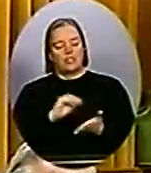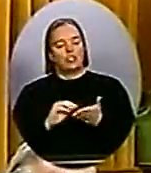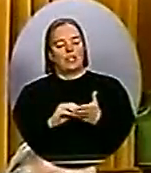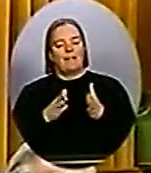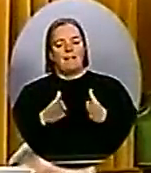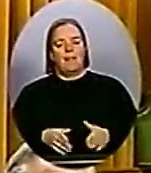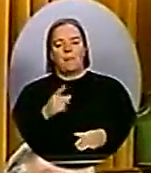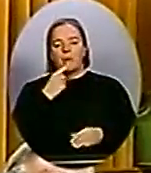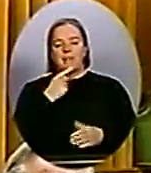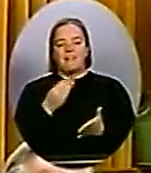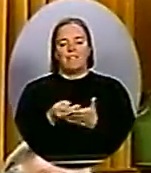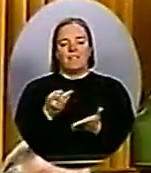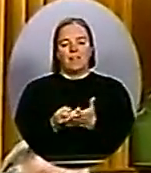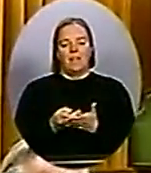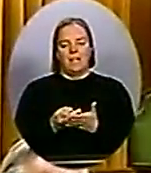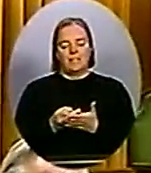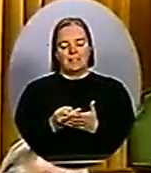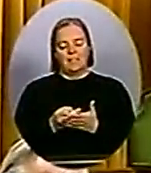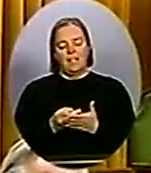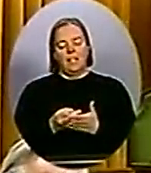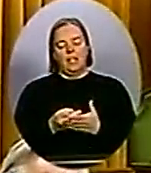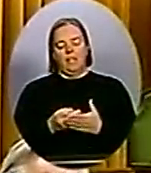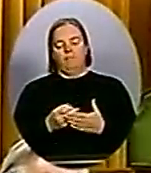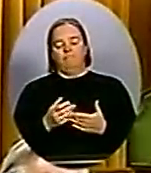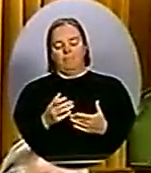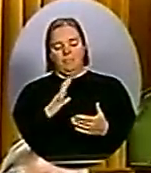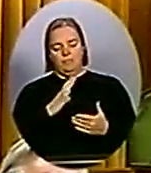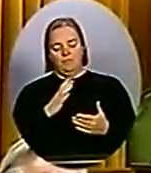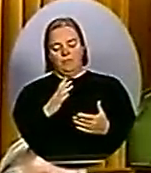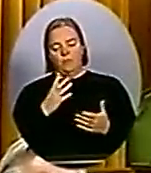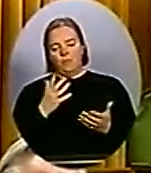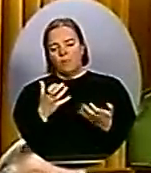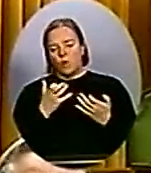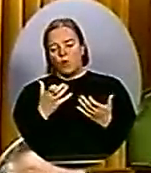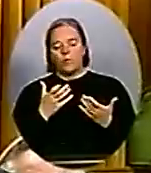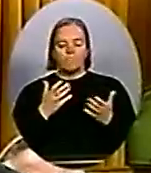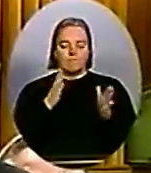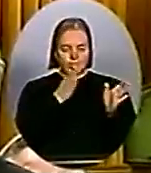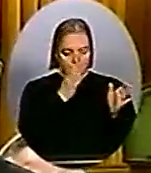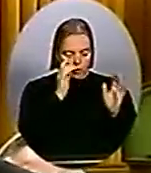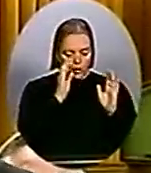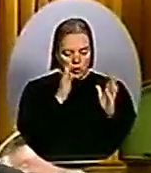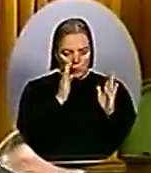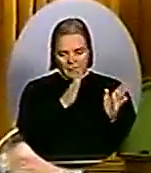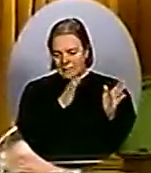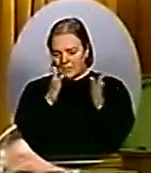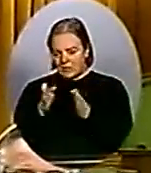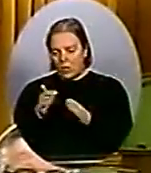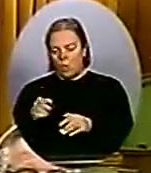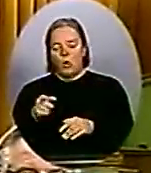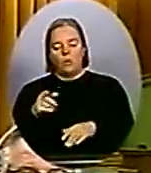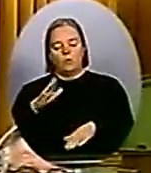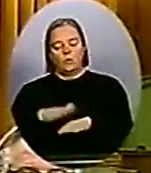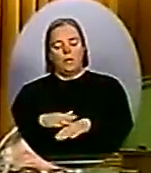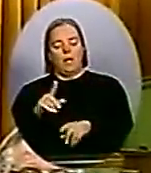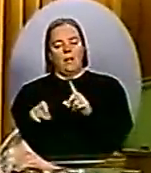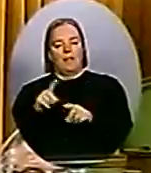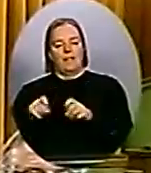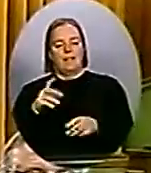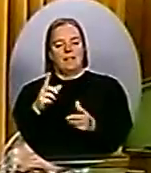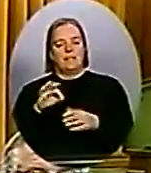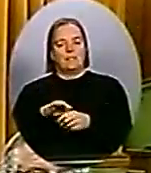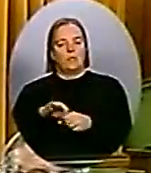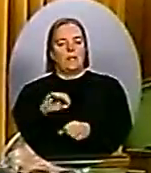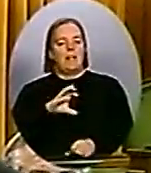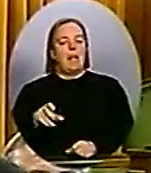Elections Canada investigations into what was happening in her campaign by pretending to be a victim. But that tactic was a flop. So here's what we